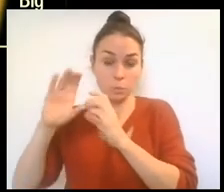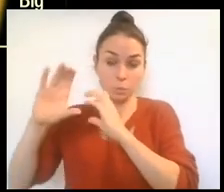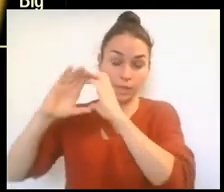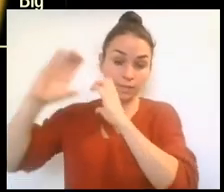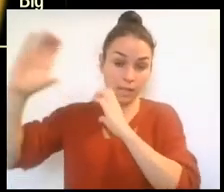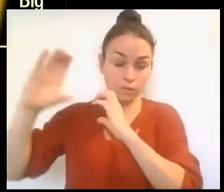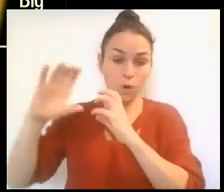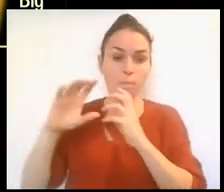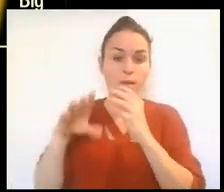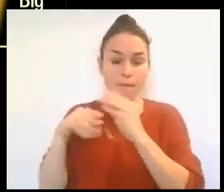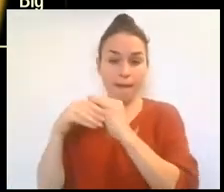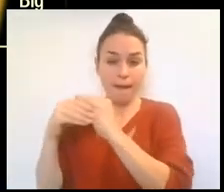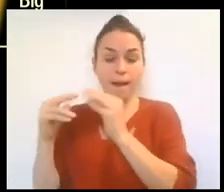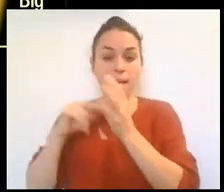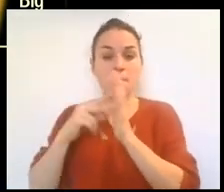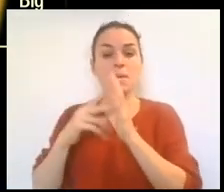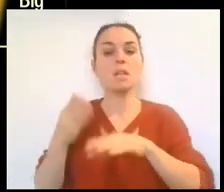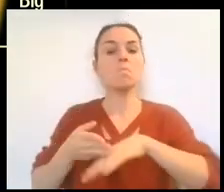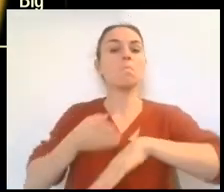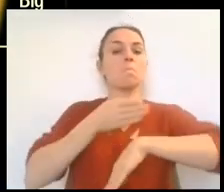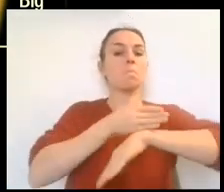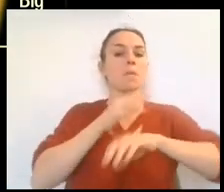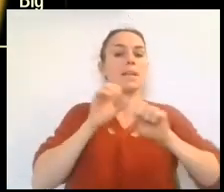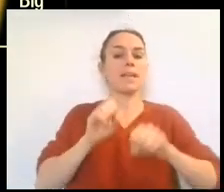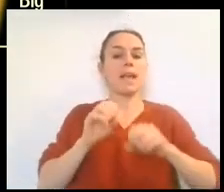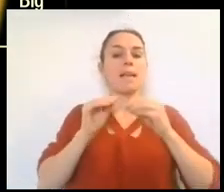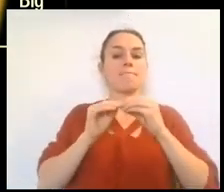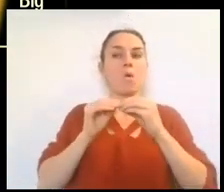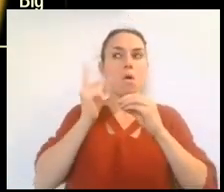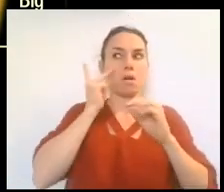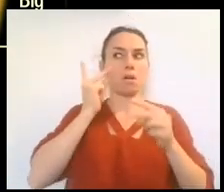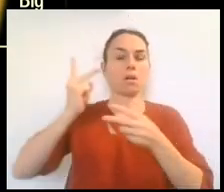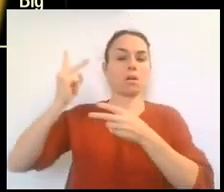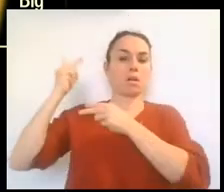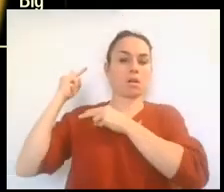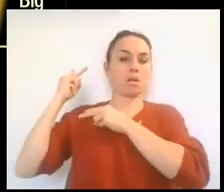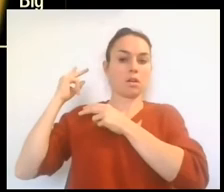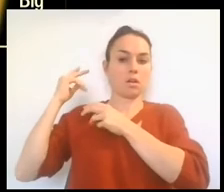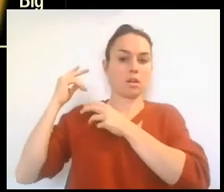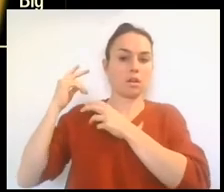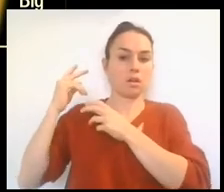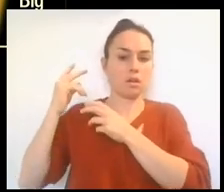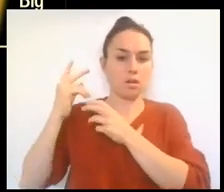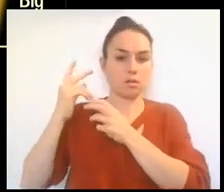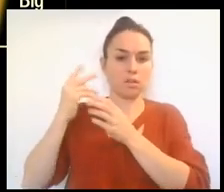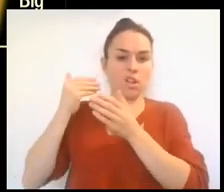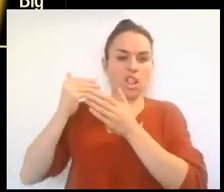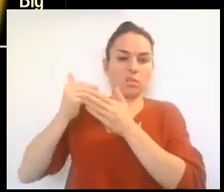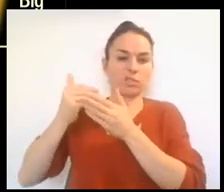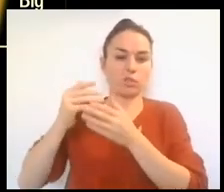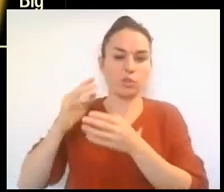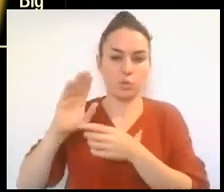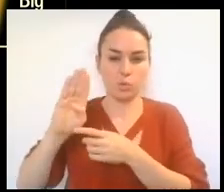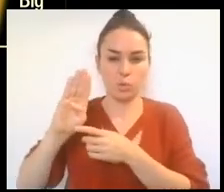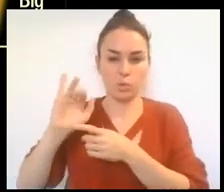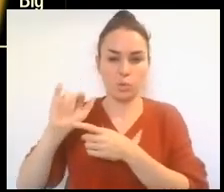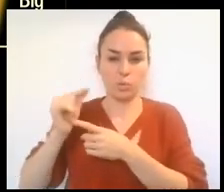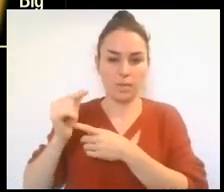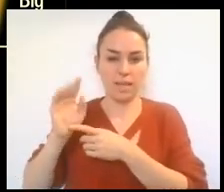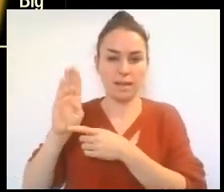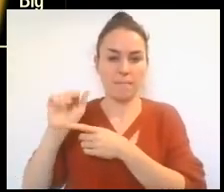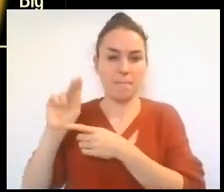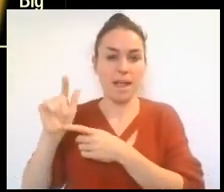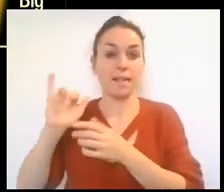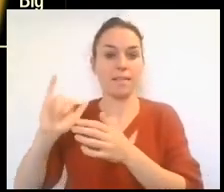further and closer to the Big Bang actually got us within 1 billion years. That was called the